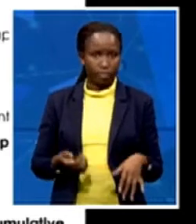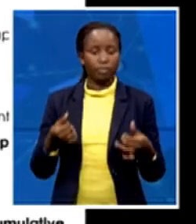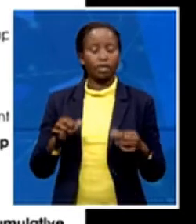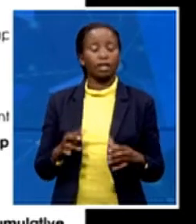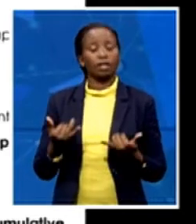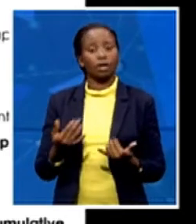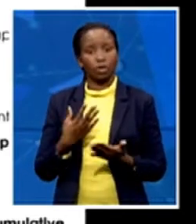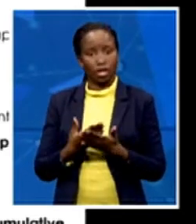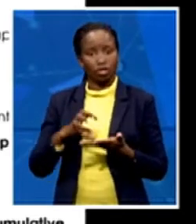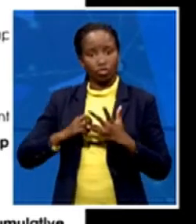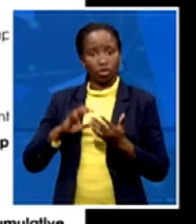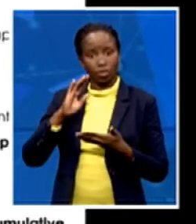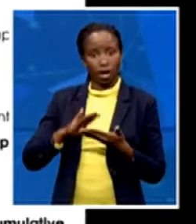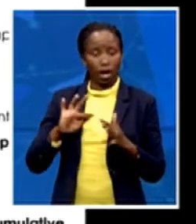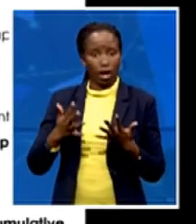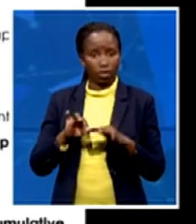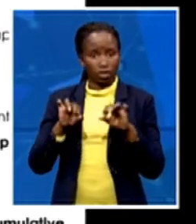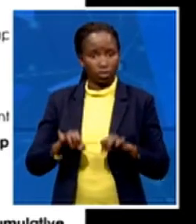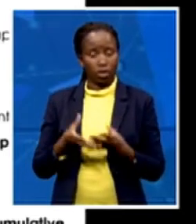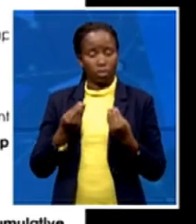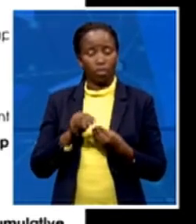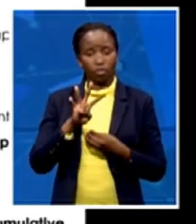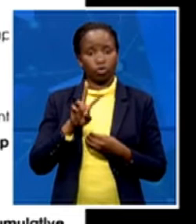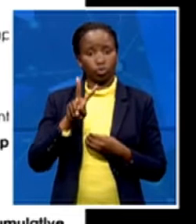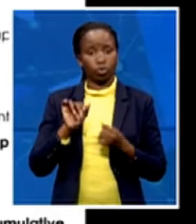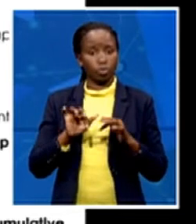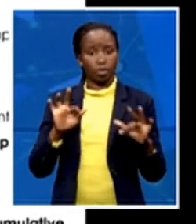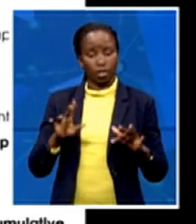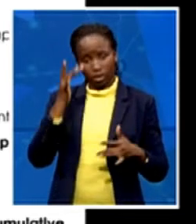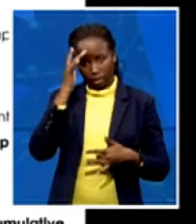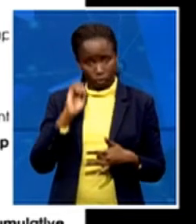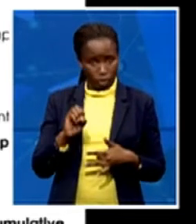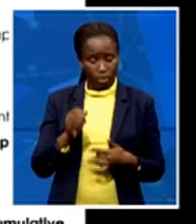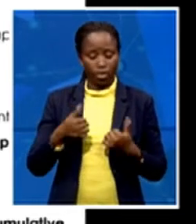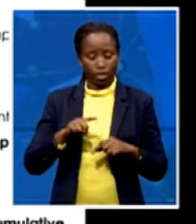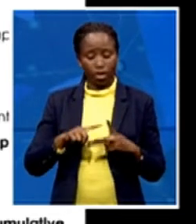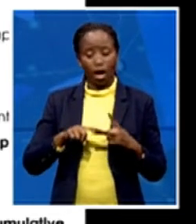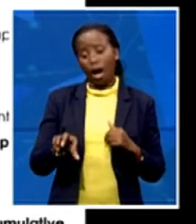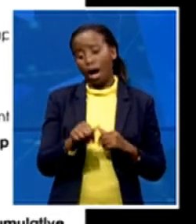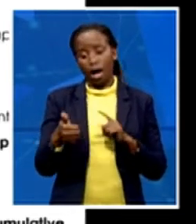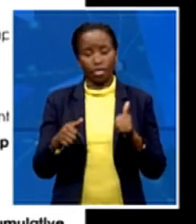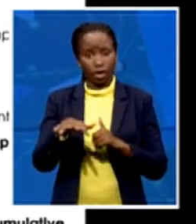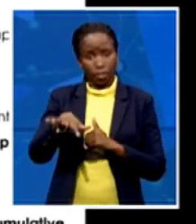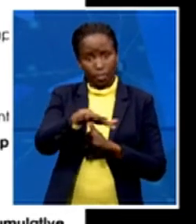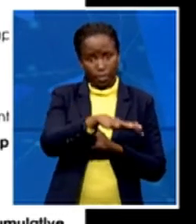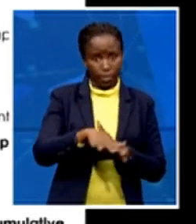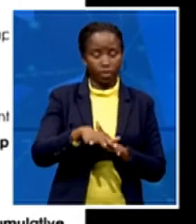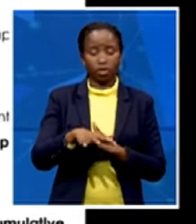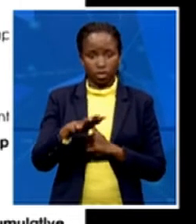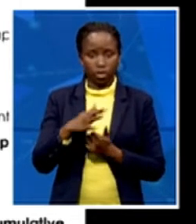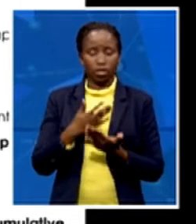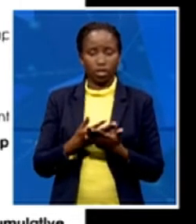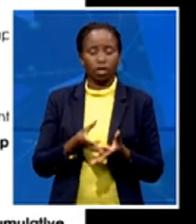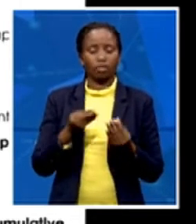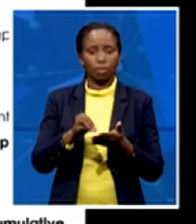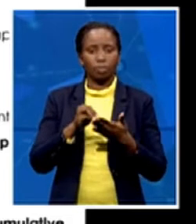42 patients. The other sites are waiting to be scaled on, to be brought online as the admissions triggers